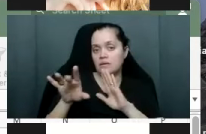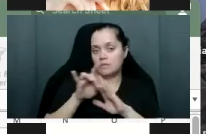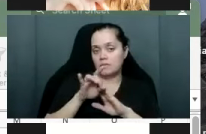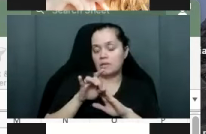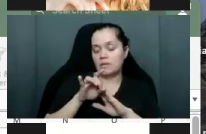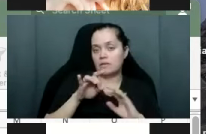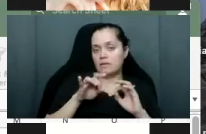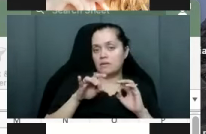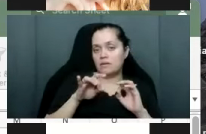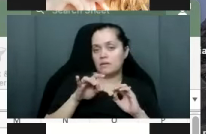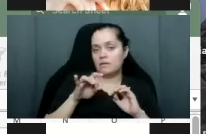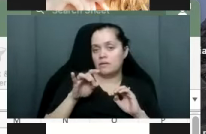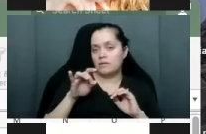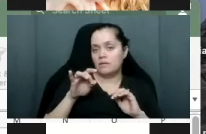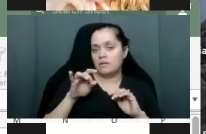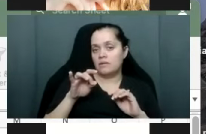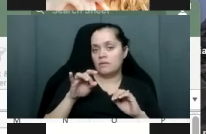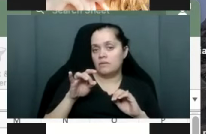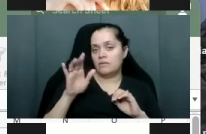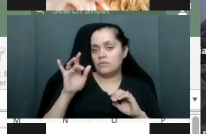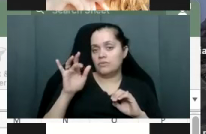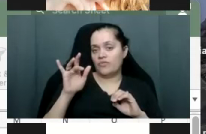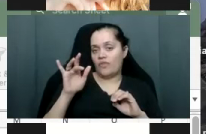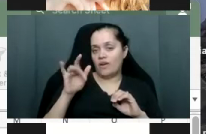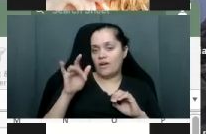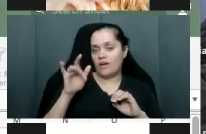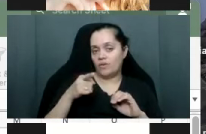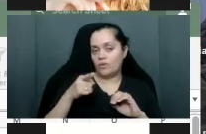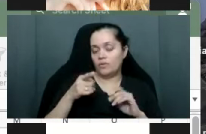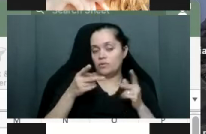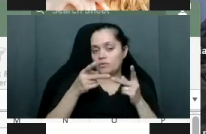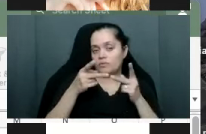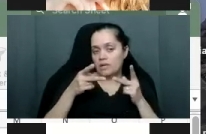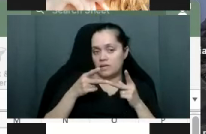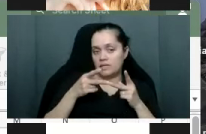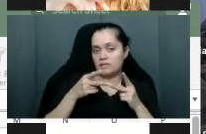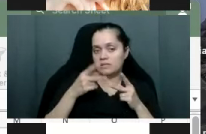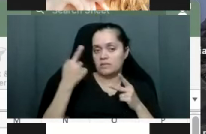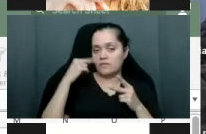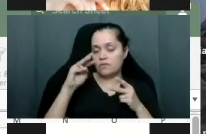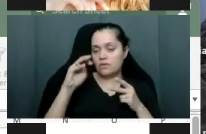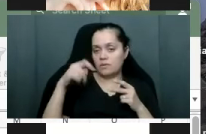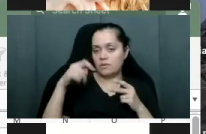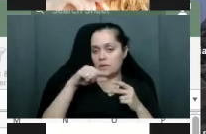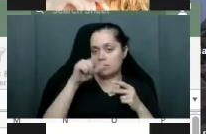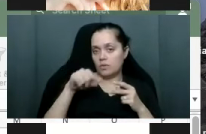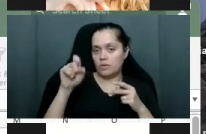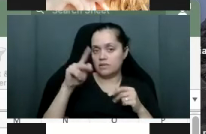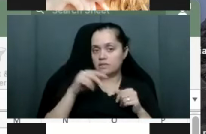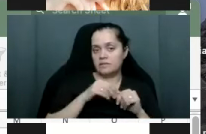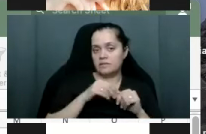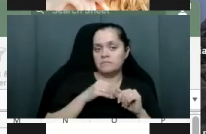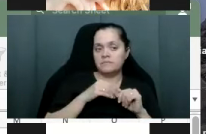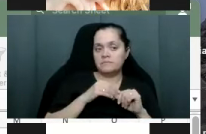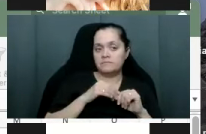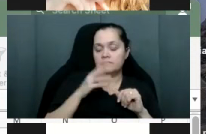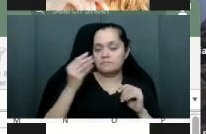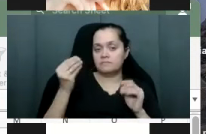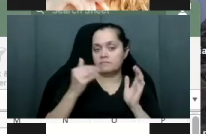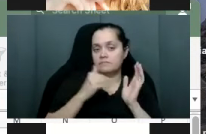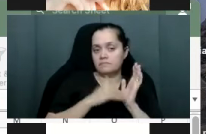always, I choose 25 of those places for the map quiz. And